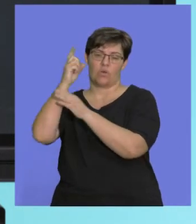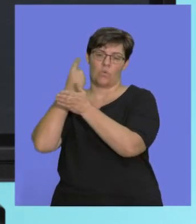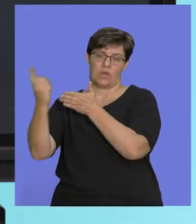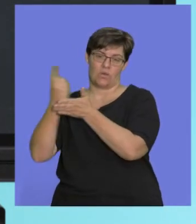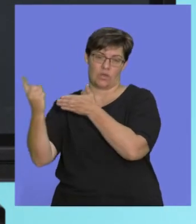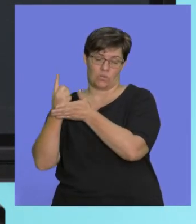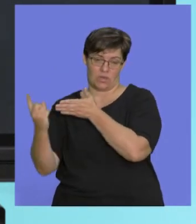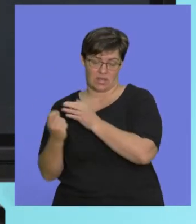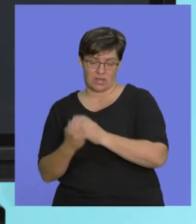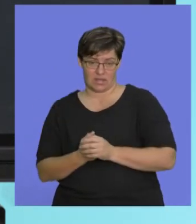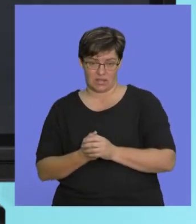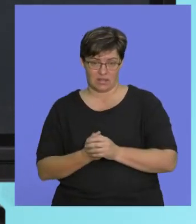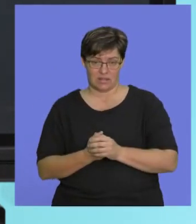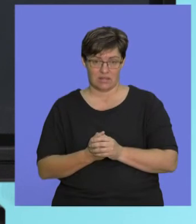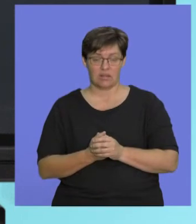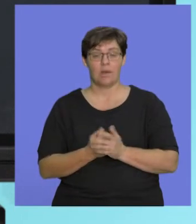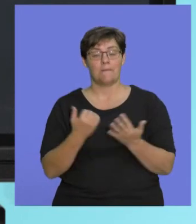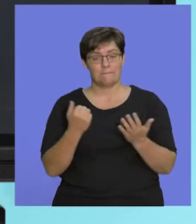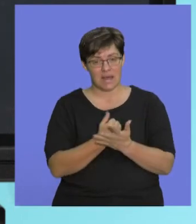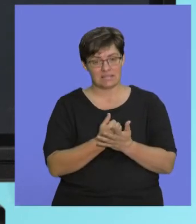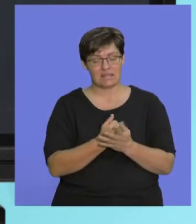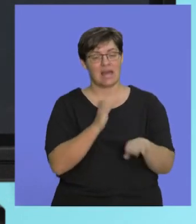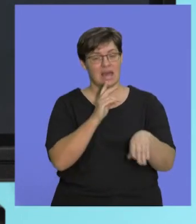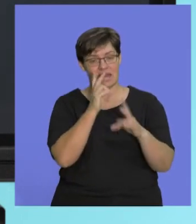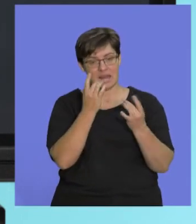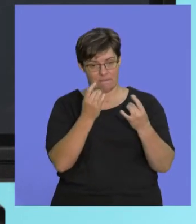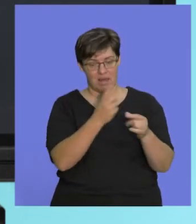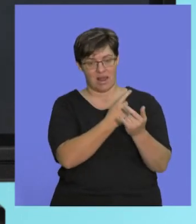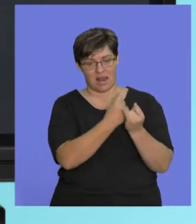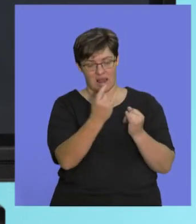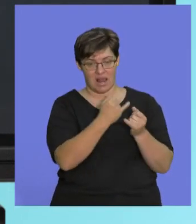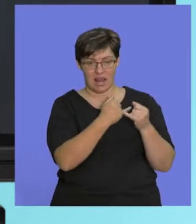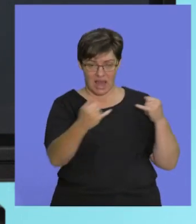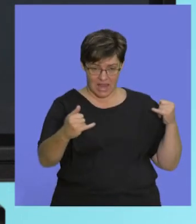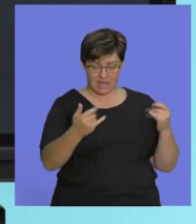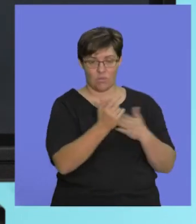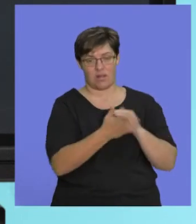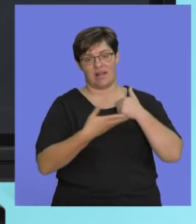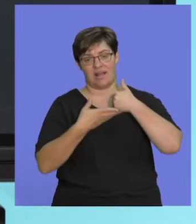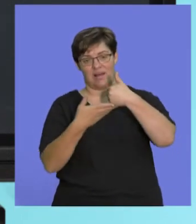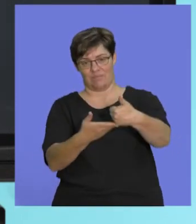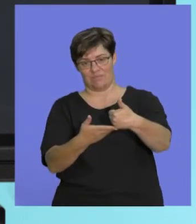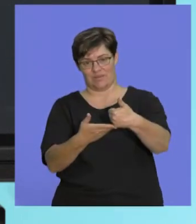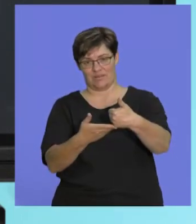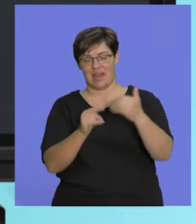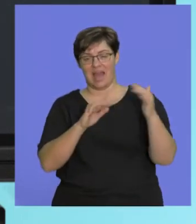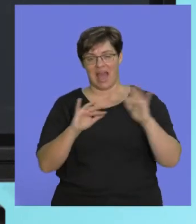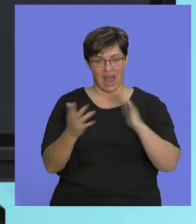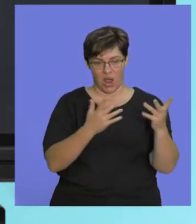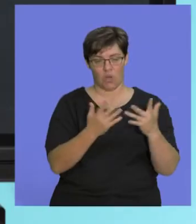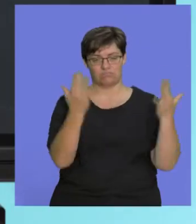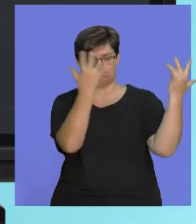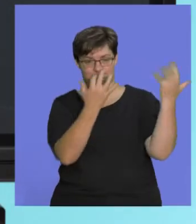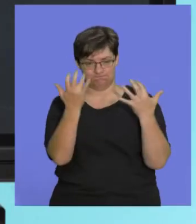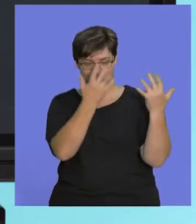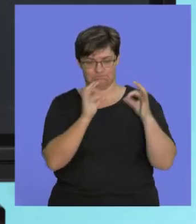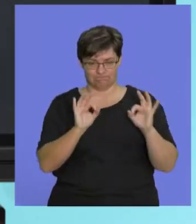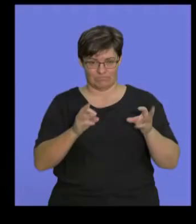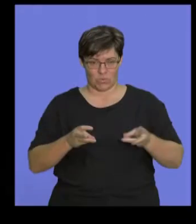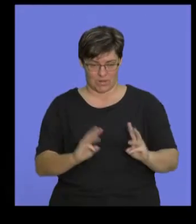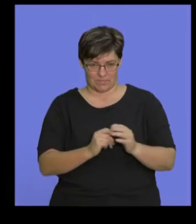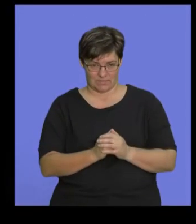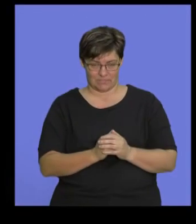need to then use a number line, which will be what will assist you in trying to do this correctly. Let's look at what